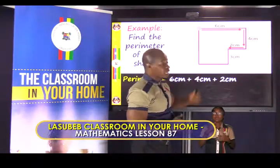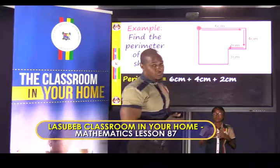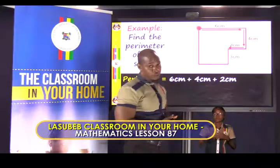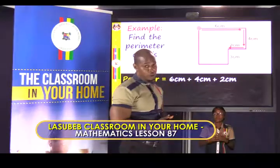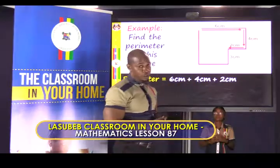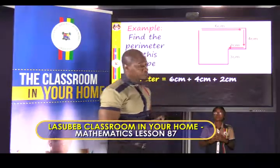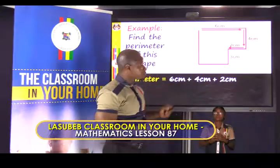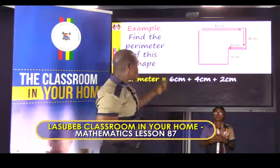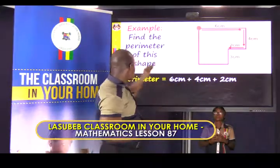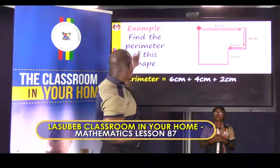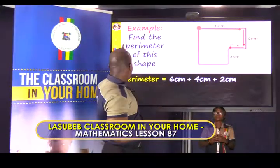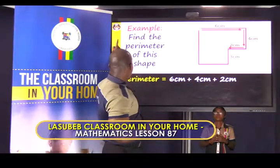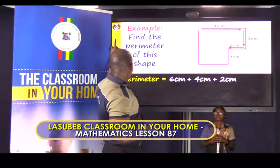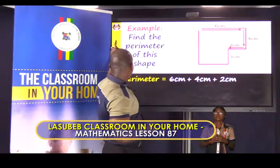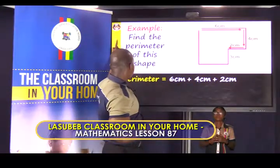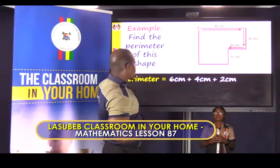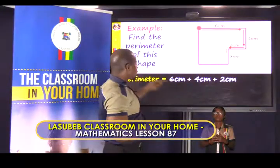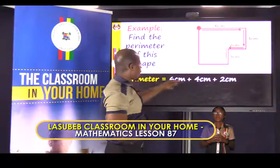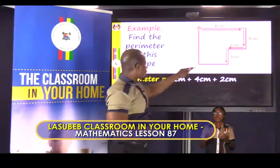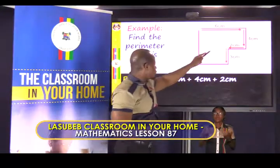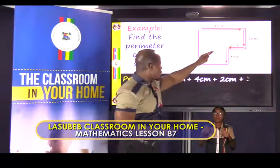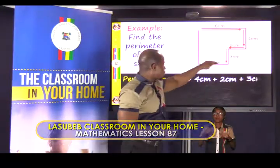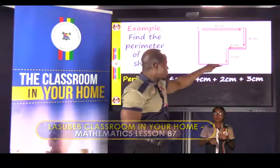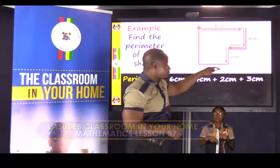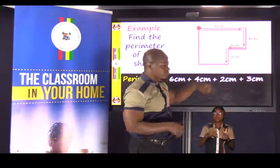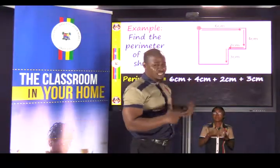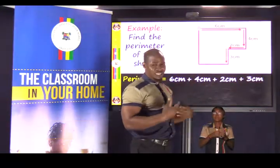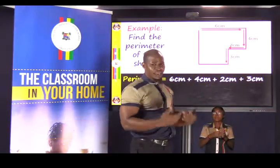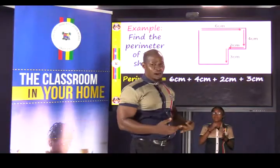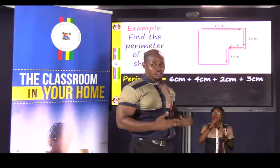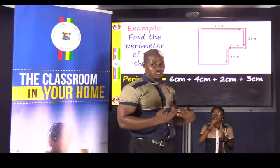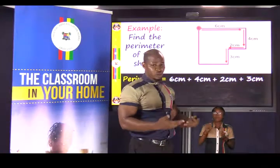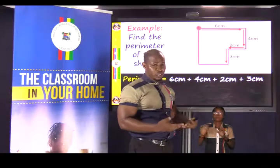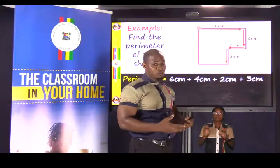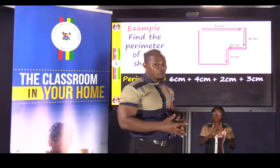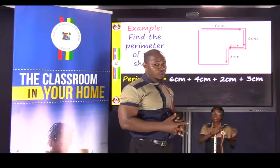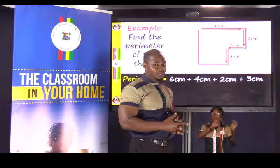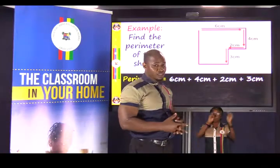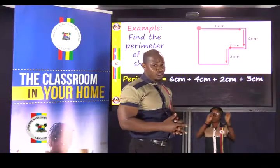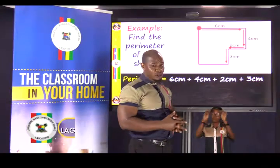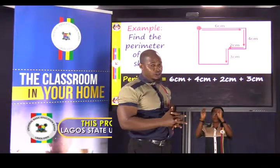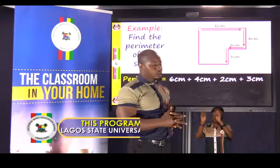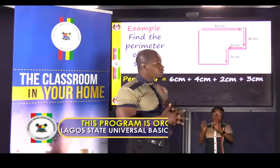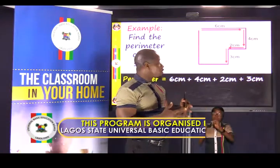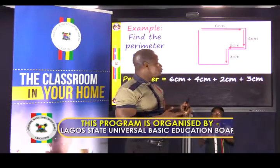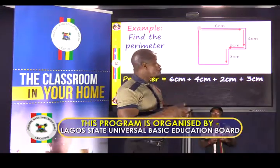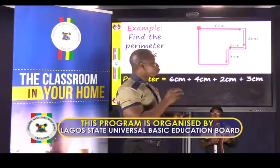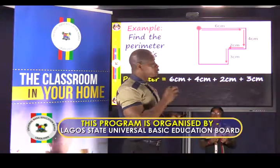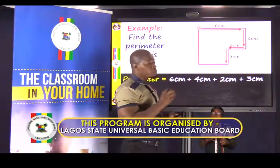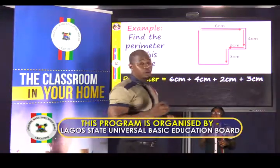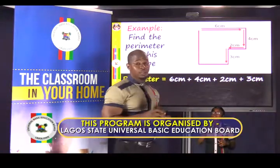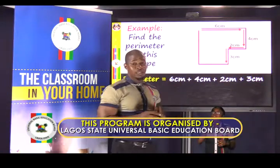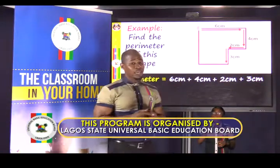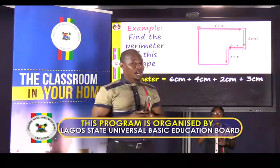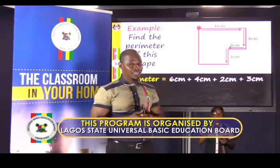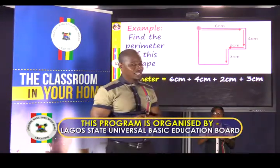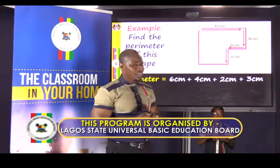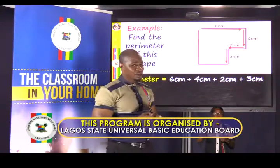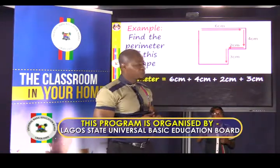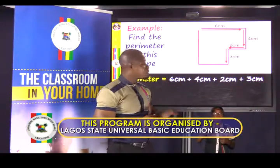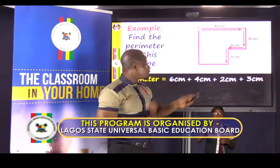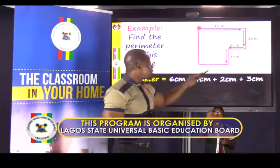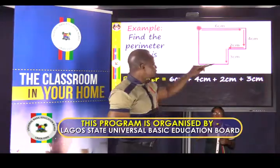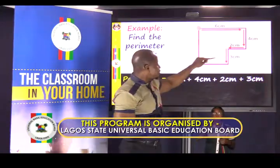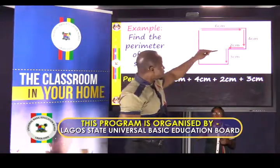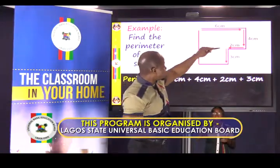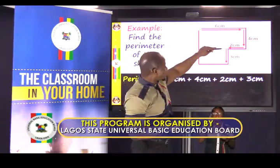going to the starting point. Now I come down here. So you can see that I'm actually doing the movement. Okay, it's not enough to just pick up the numbers and start adding.